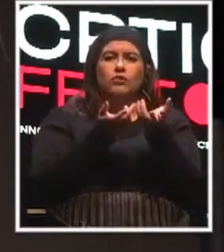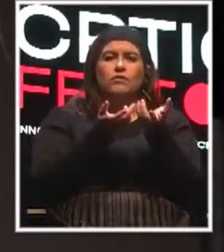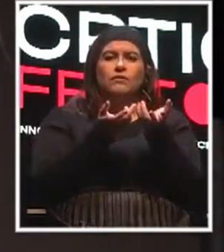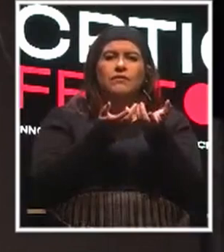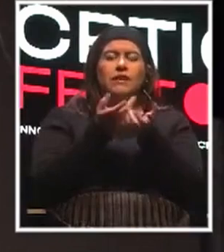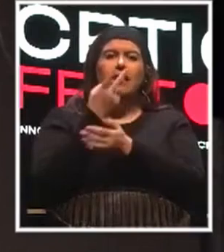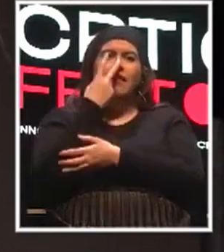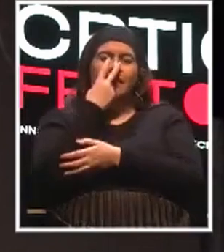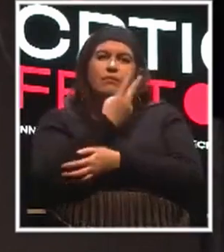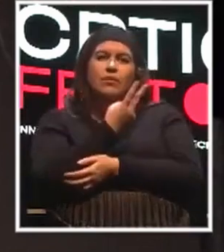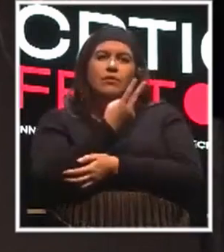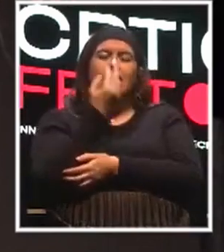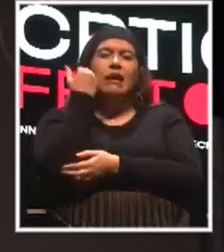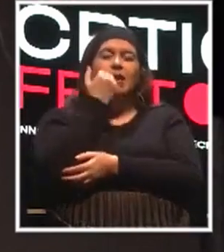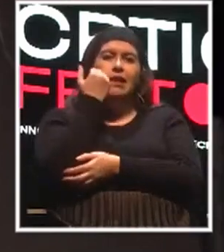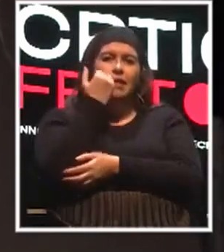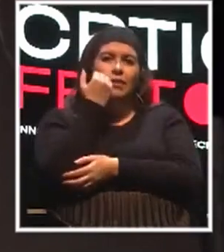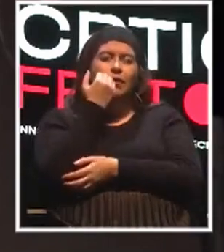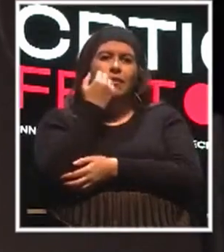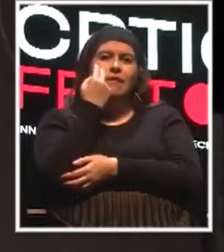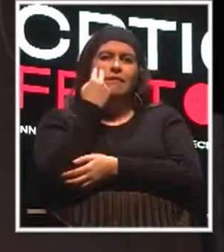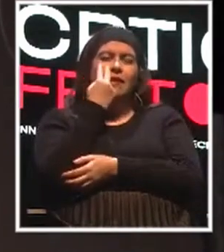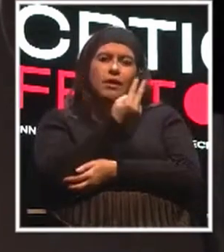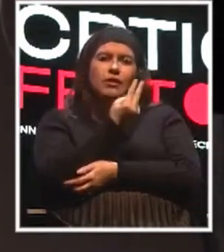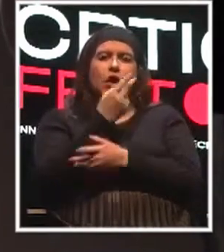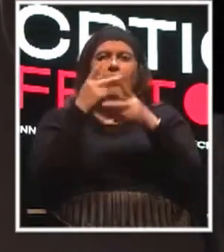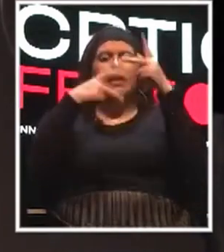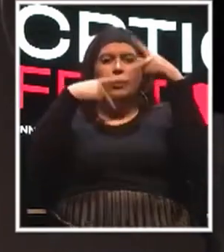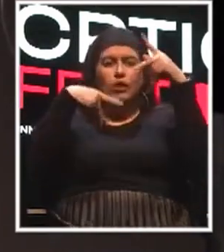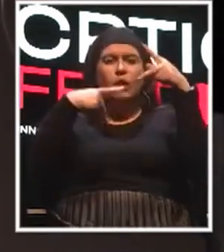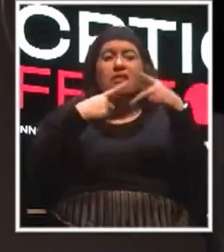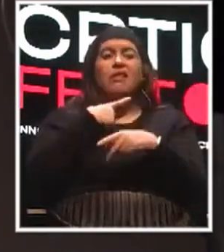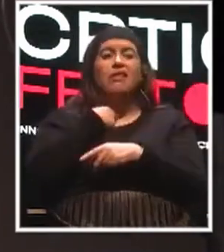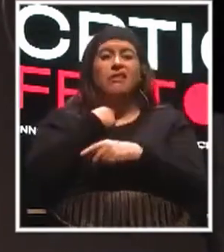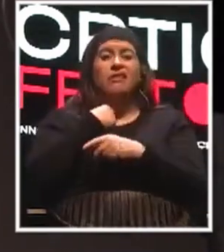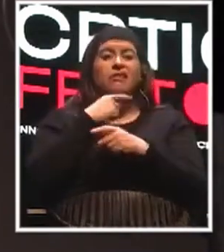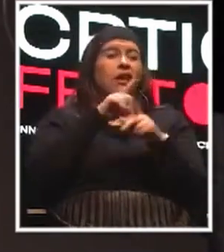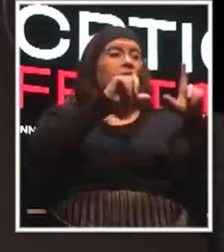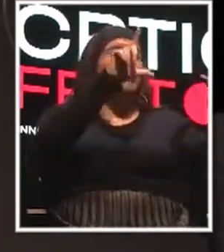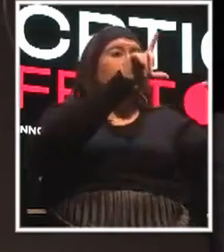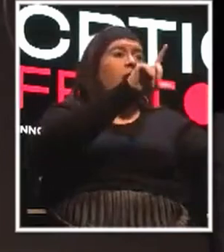and don't even care that there is something on TV called Game of Thrones or anything for that matter?